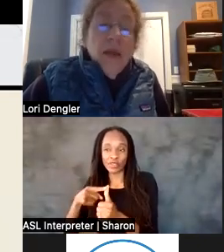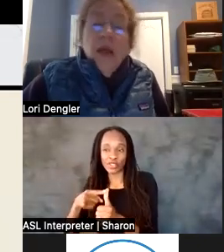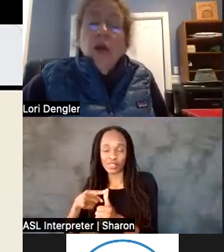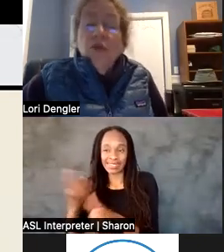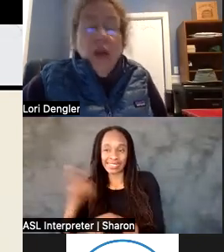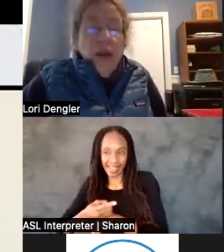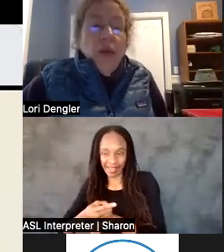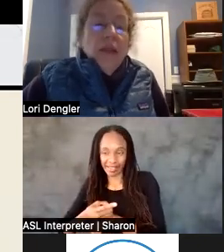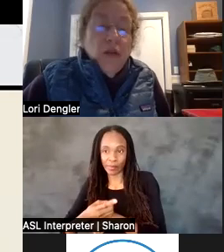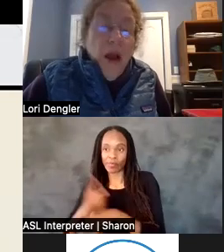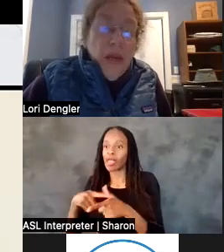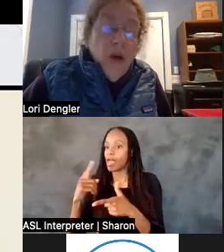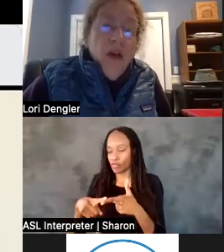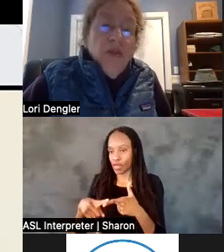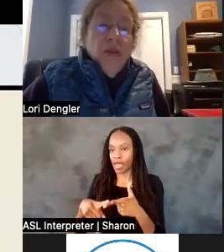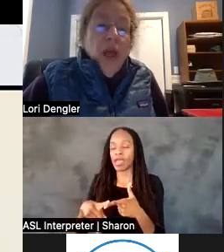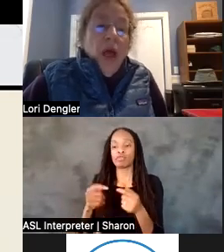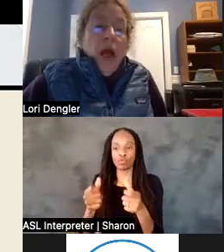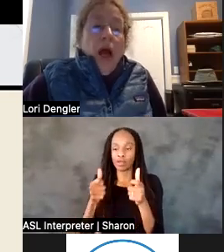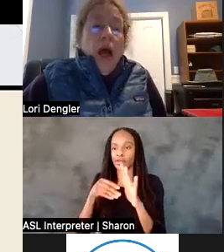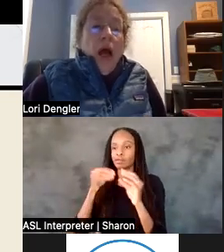then very quickly dropping off.